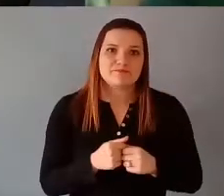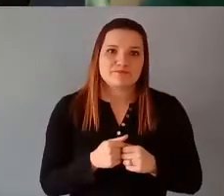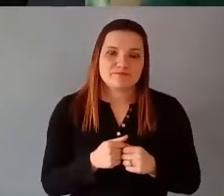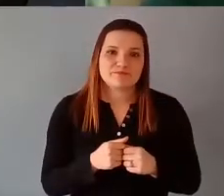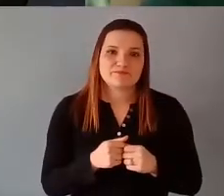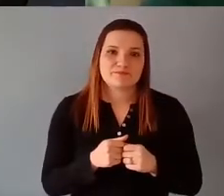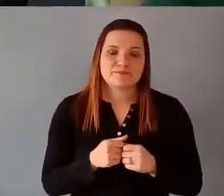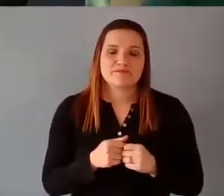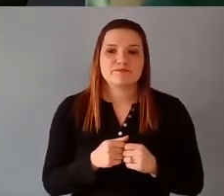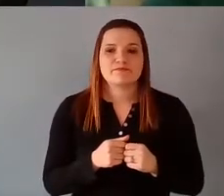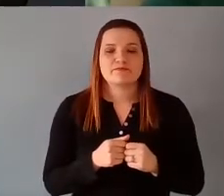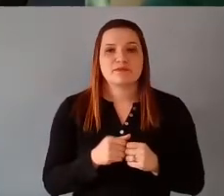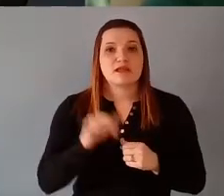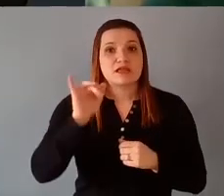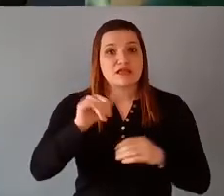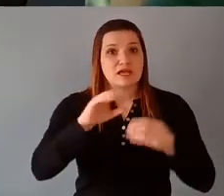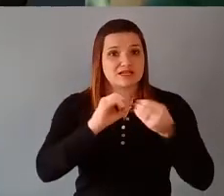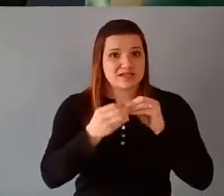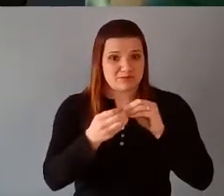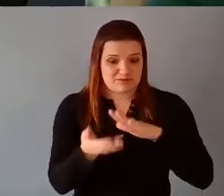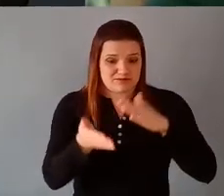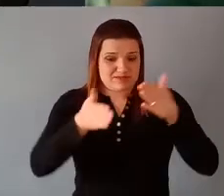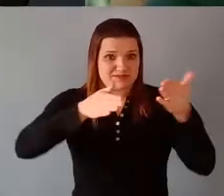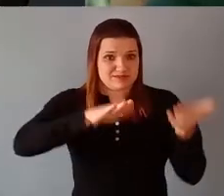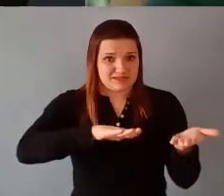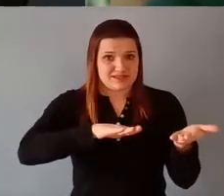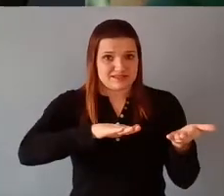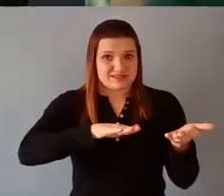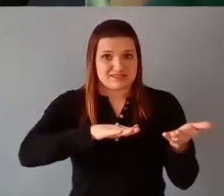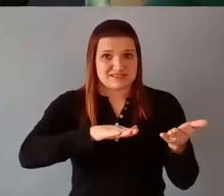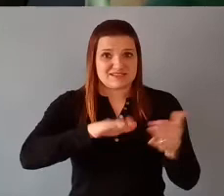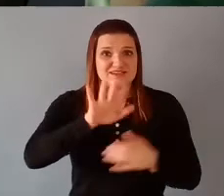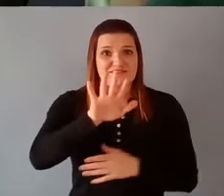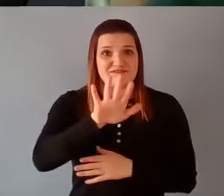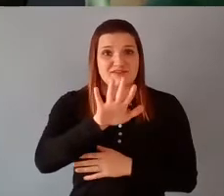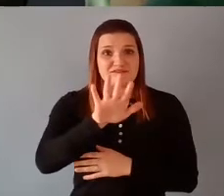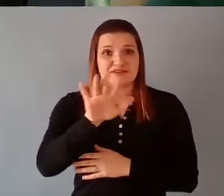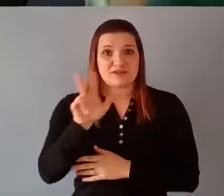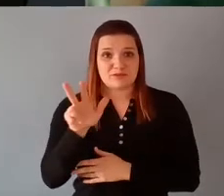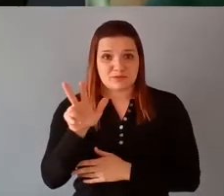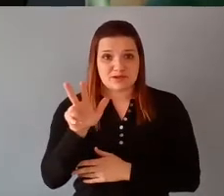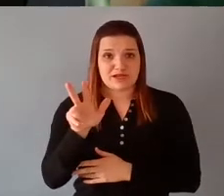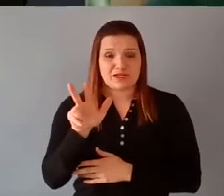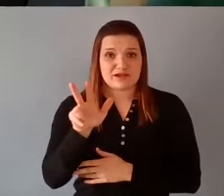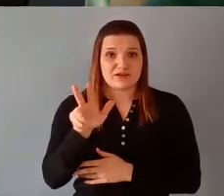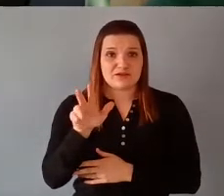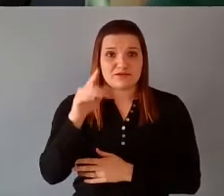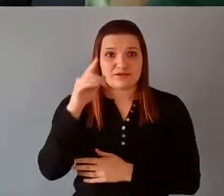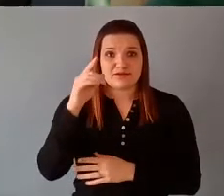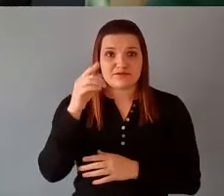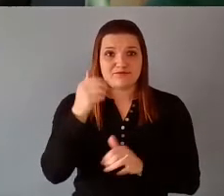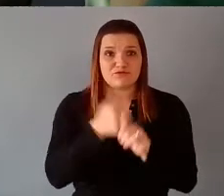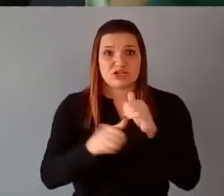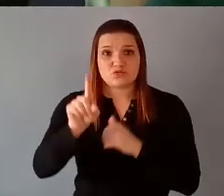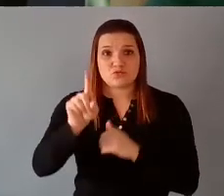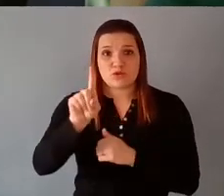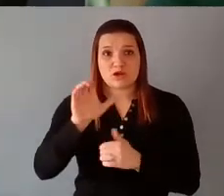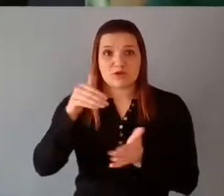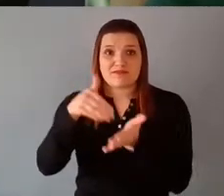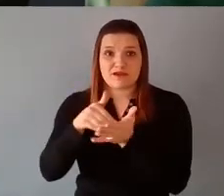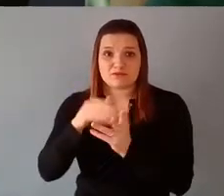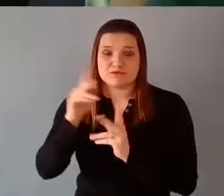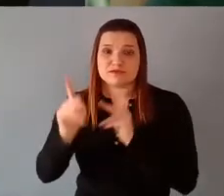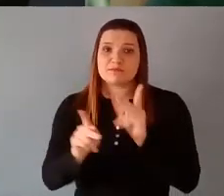That number of deaths translates into 53 per 100,000 people. So